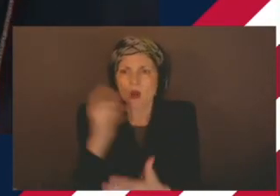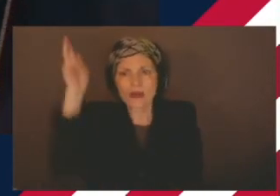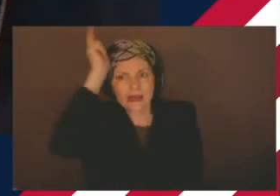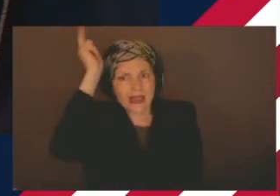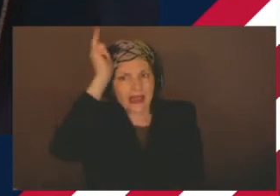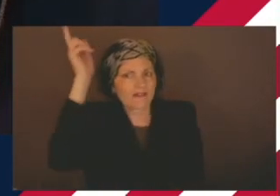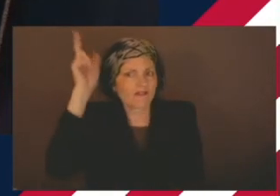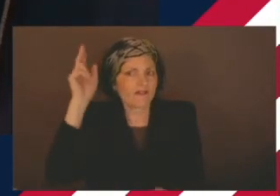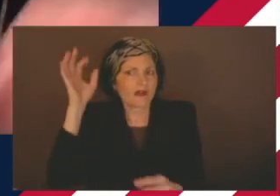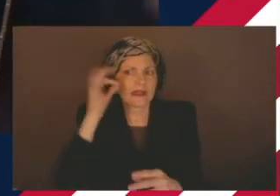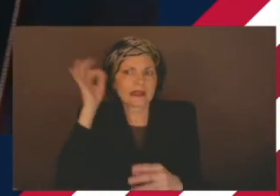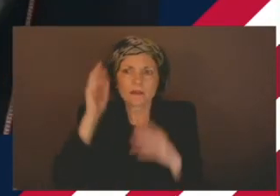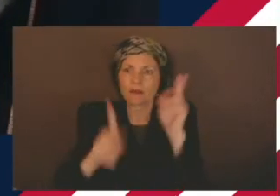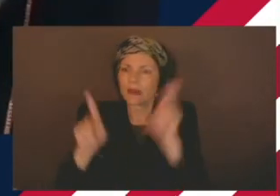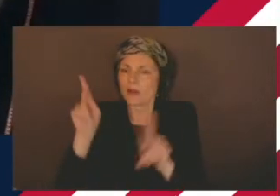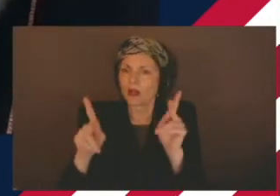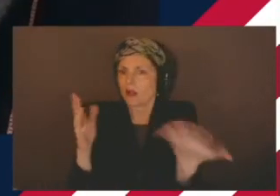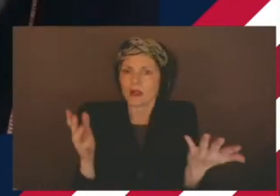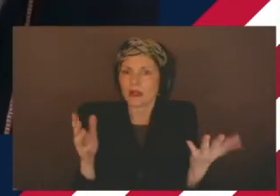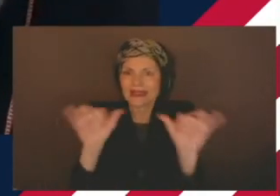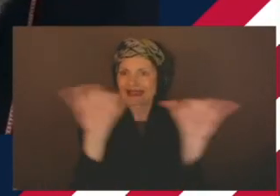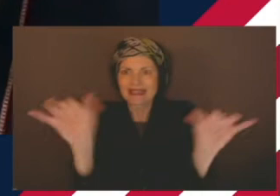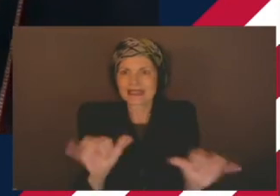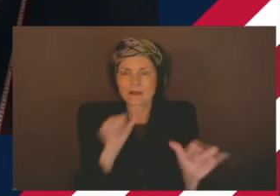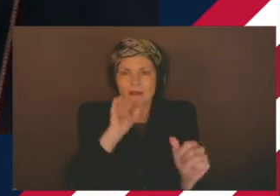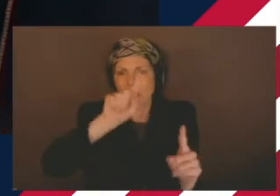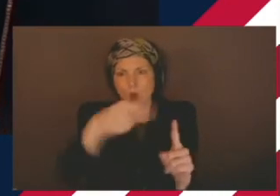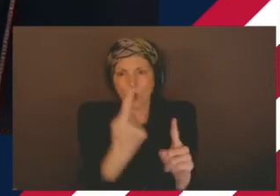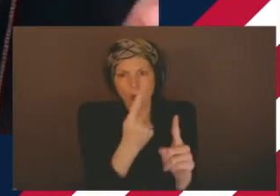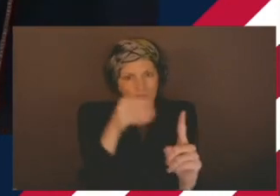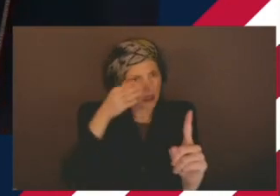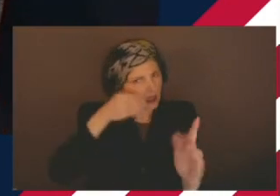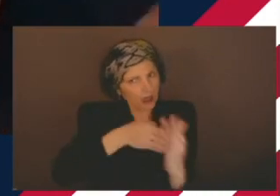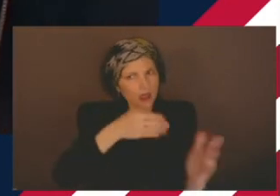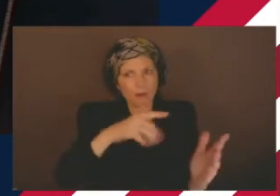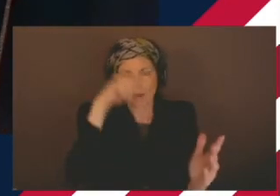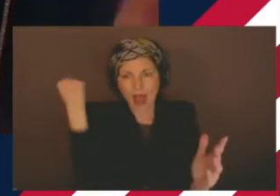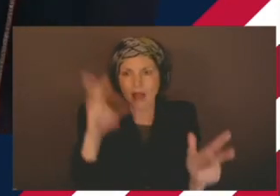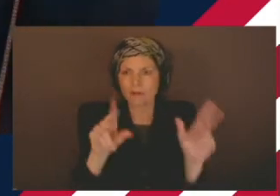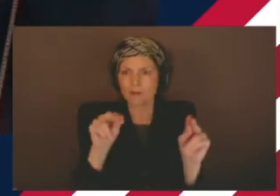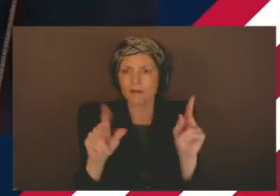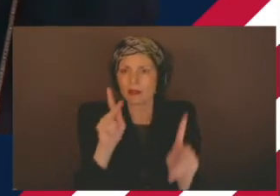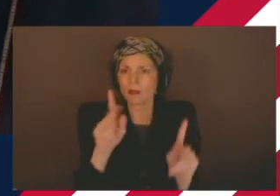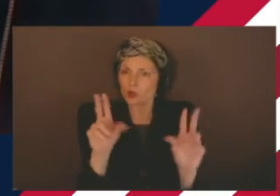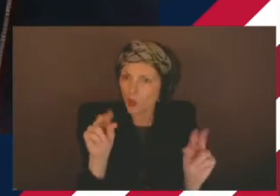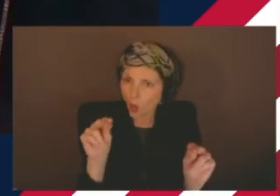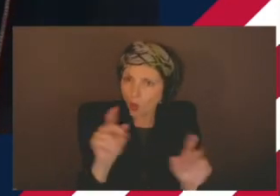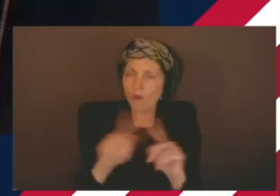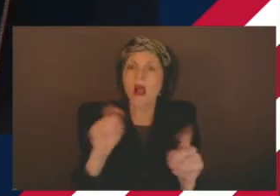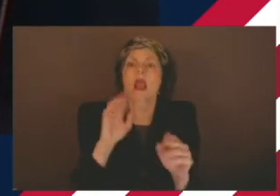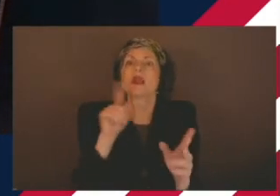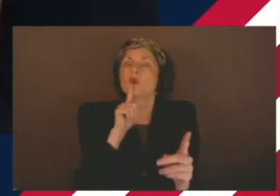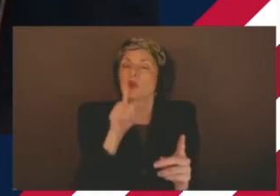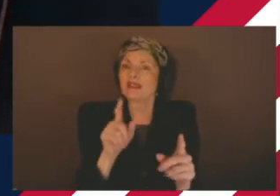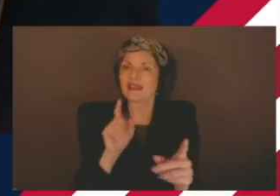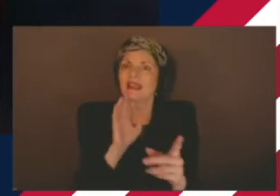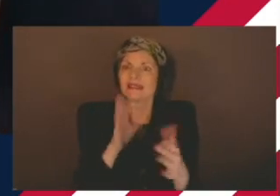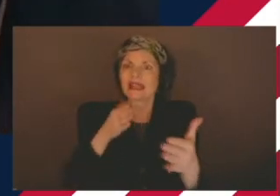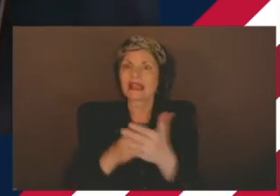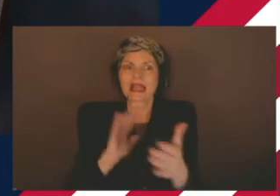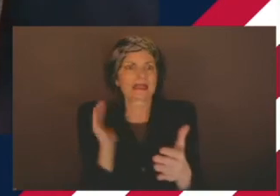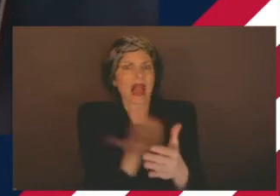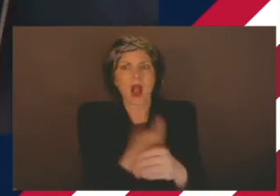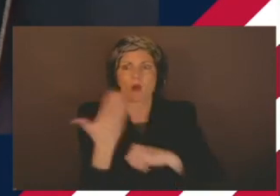not just against Black people, it's targeted at Black people and people of color, but it's literally against the democracy. And that is why in the Poor